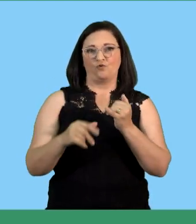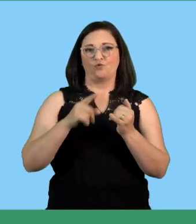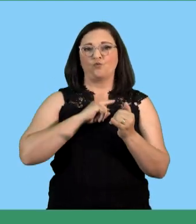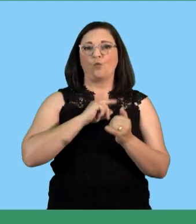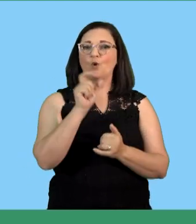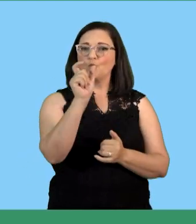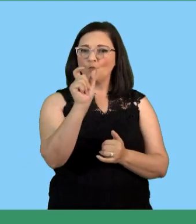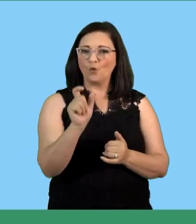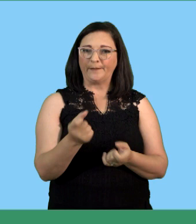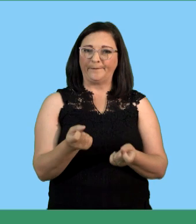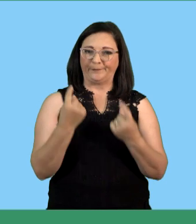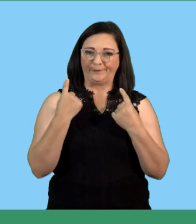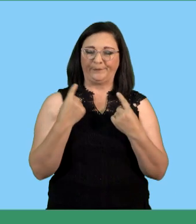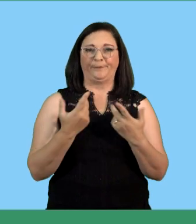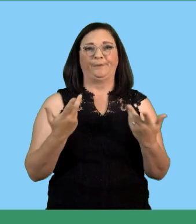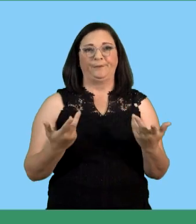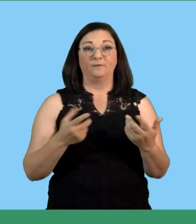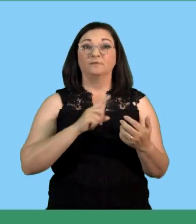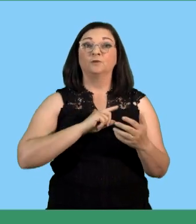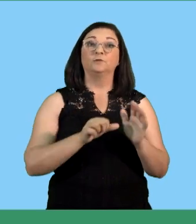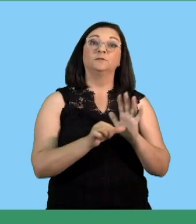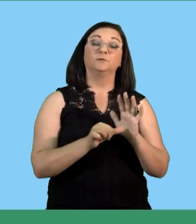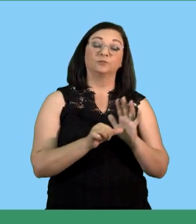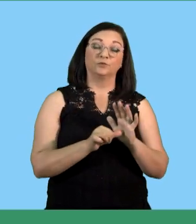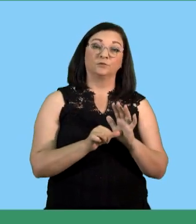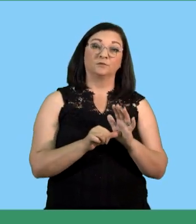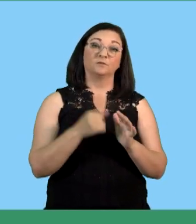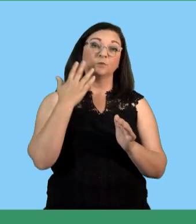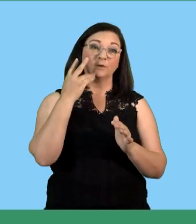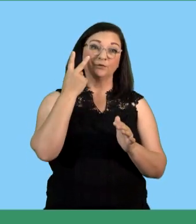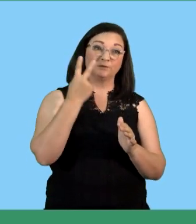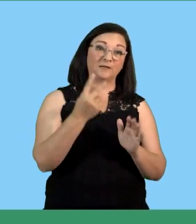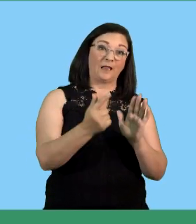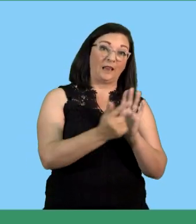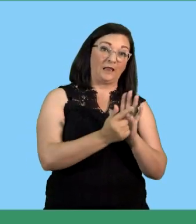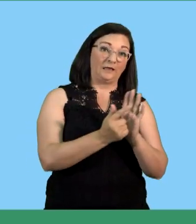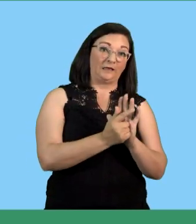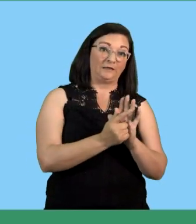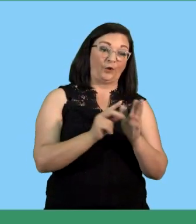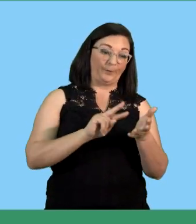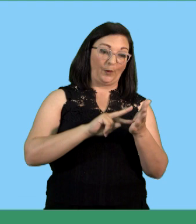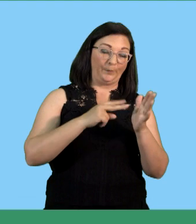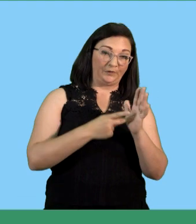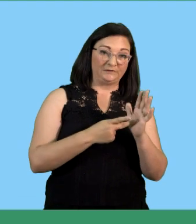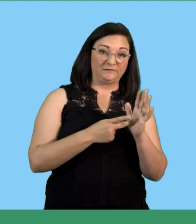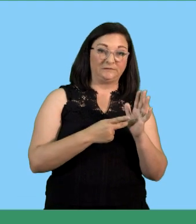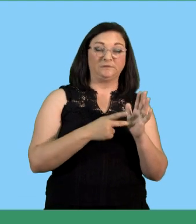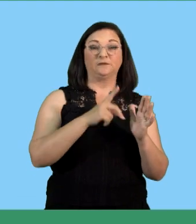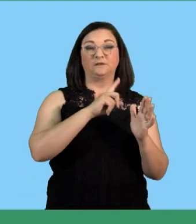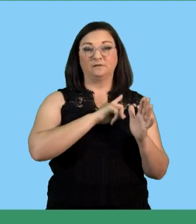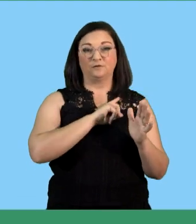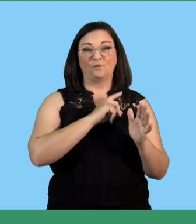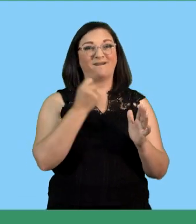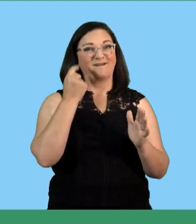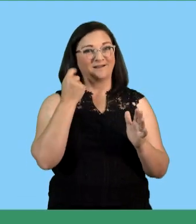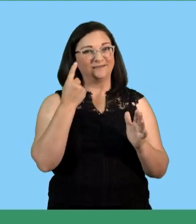key terminology. So it's very important because, you know, when we start with the legislation, we speak about its purpose. So it's very important that